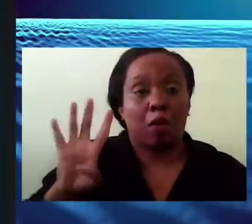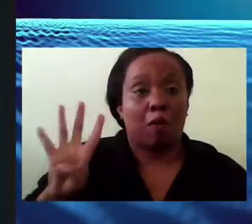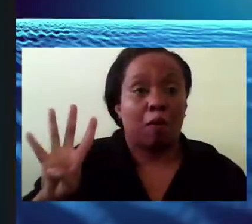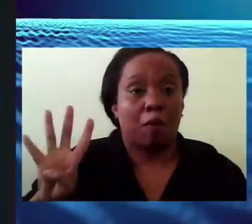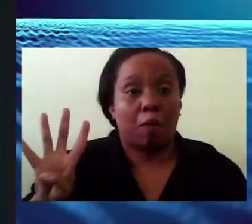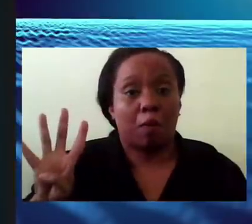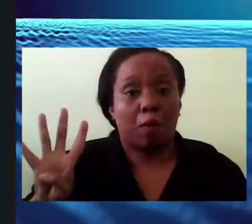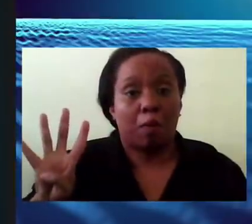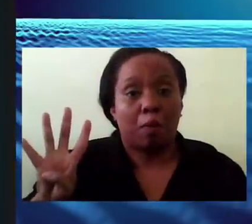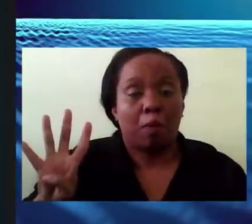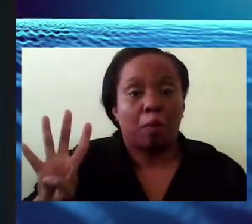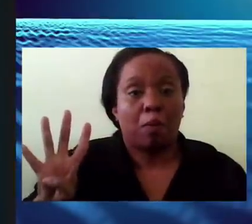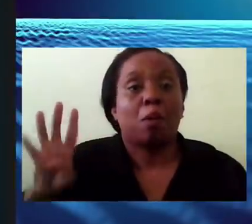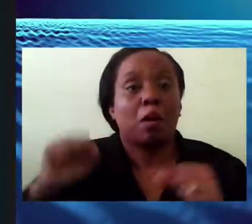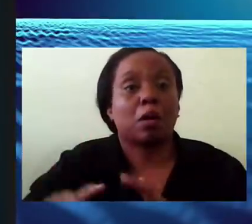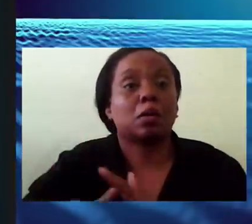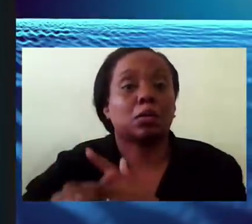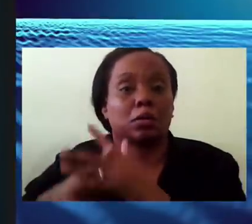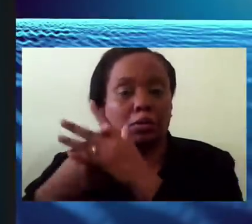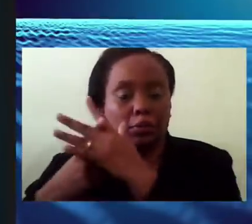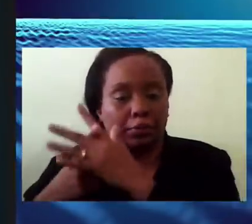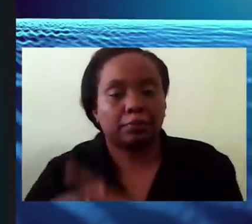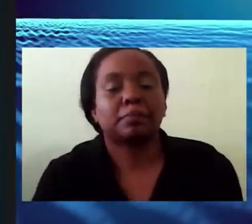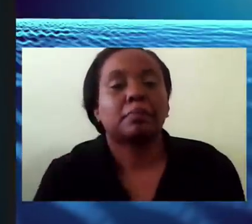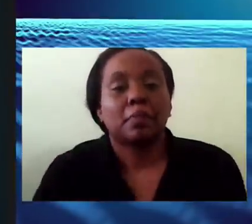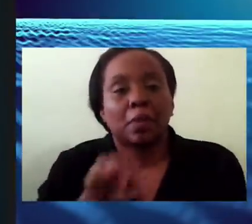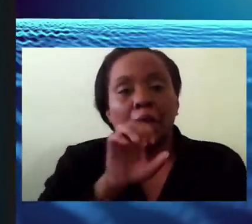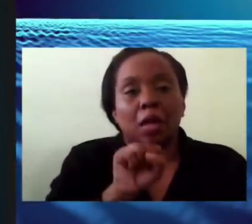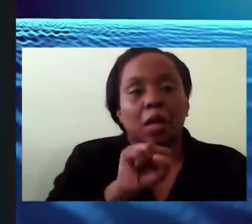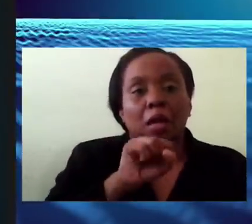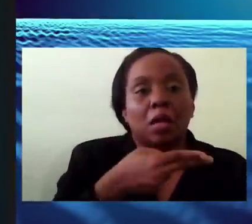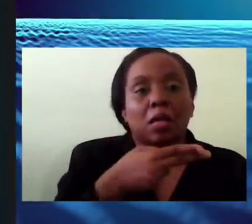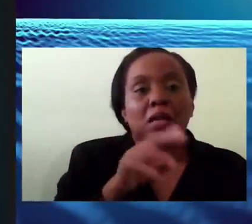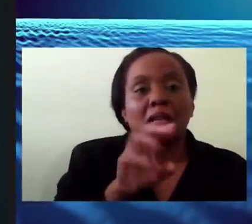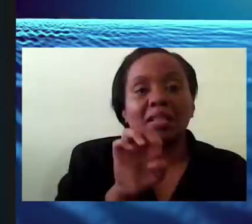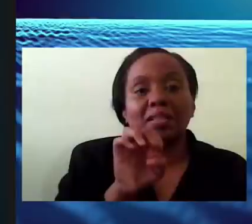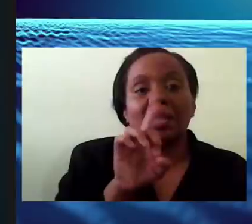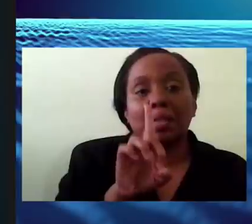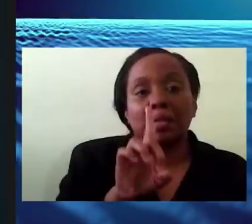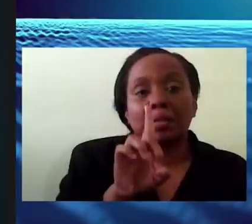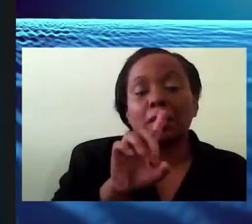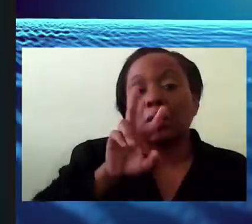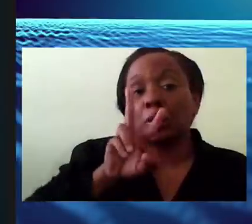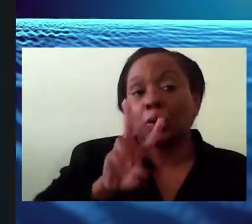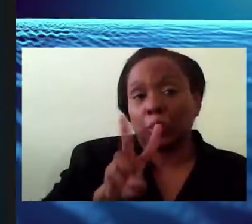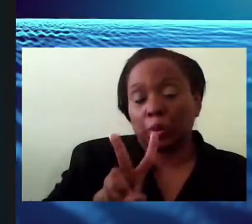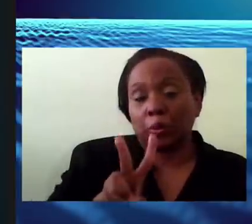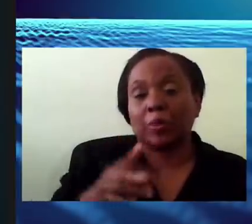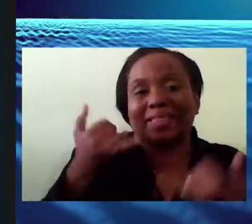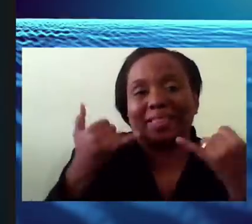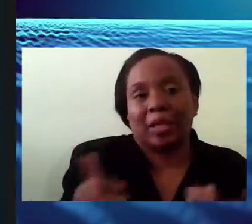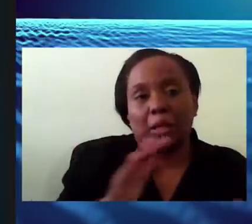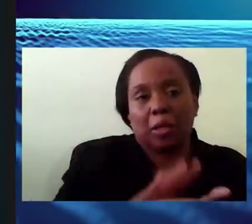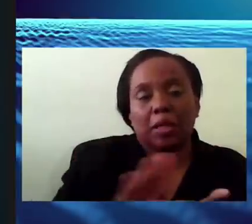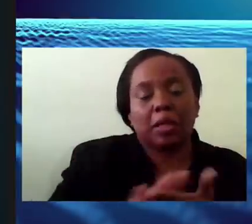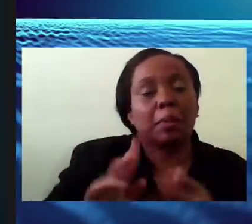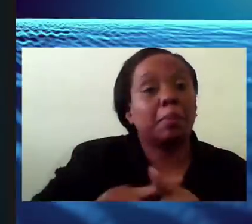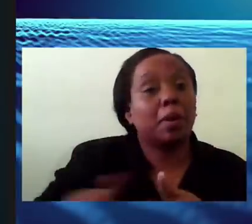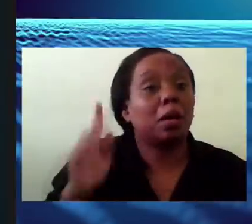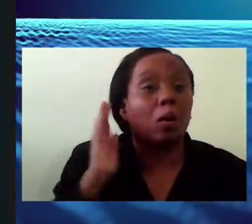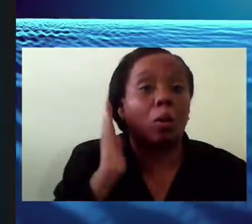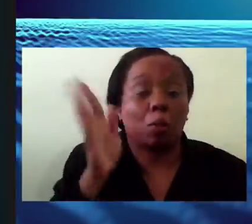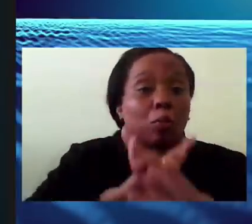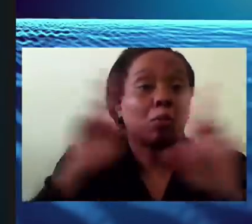April, 2021. Shed 2, that is the shed where personal effects are delivered, is currently being cleaned and ready also for operation on Monday.